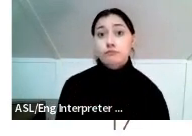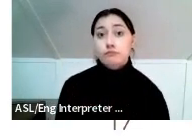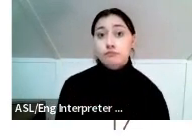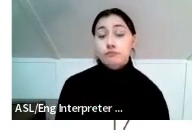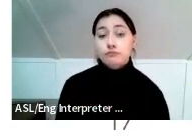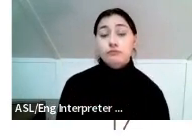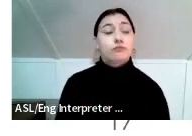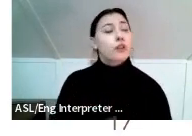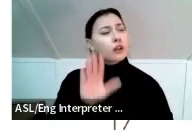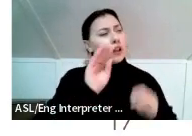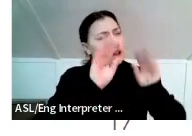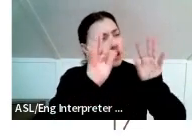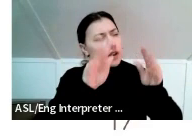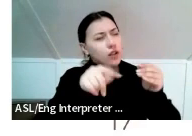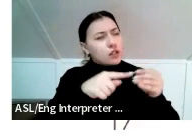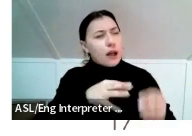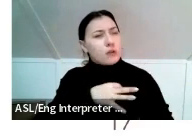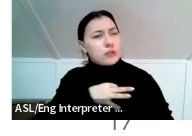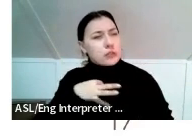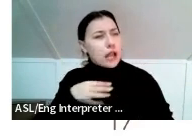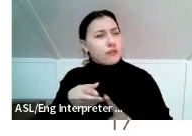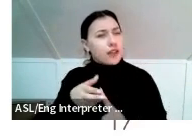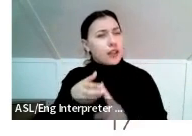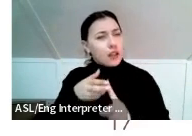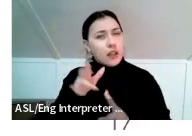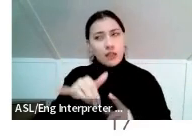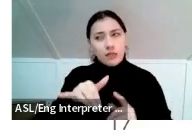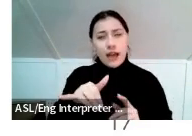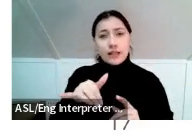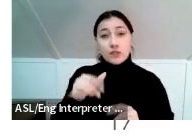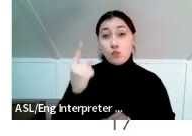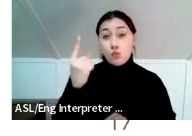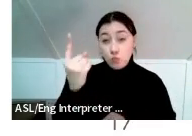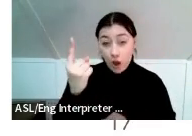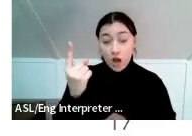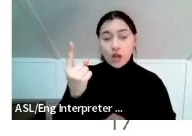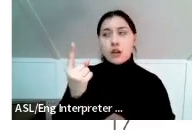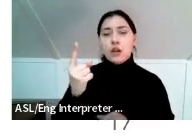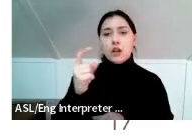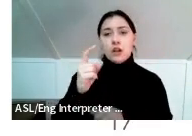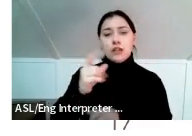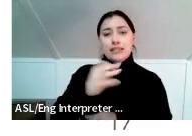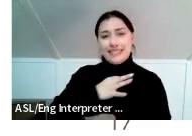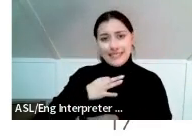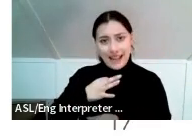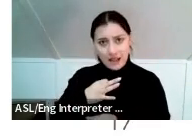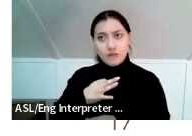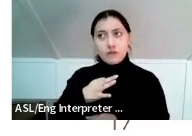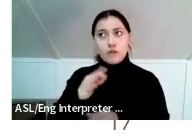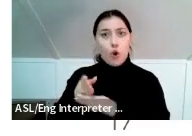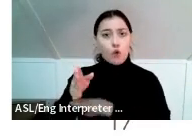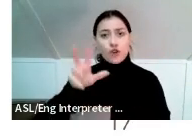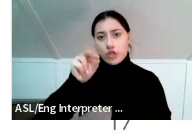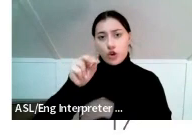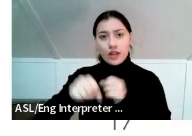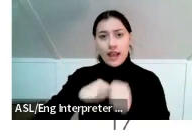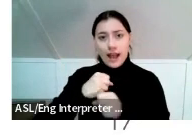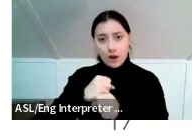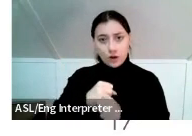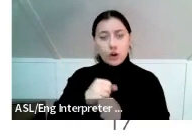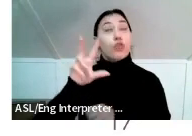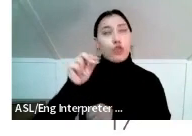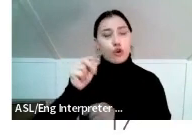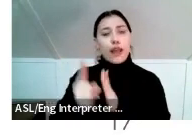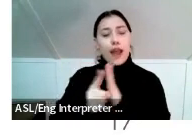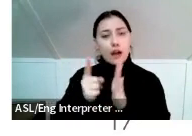just a clarification again on staffing, is that mm-hmm. staffing requirement one employee over 30 hours or just a total of 30 staffing hours per week spread out